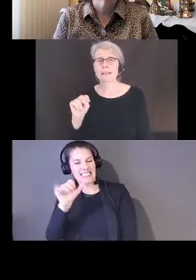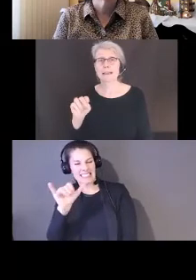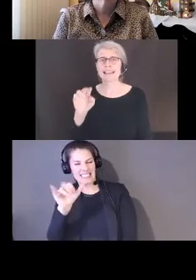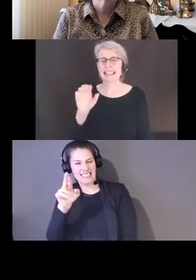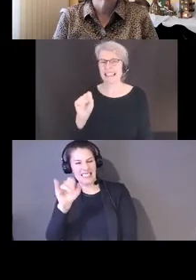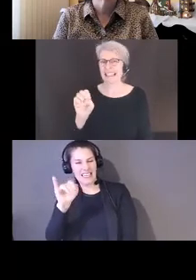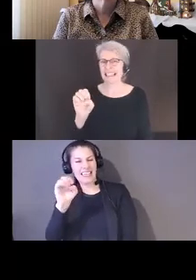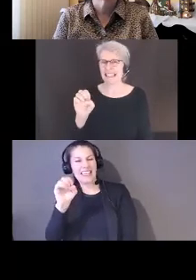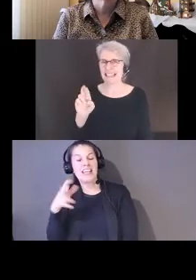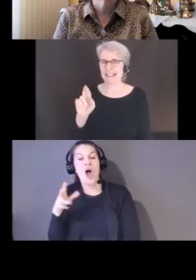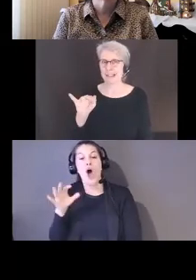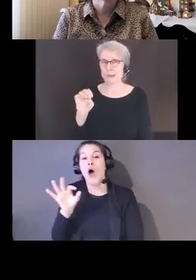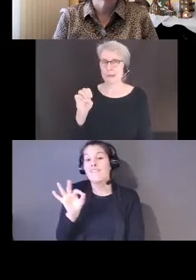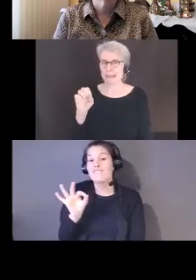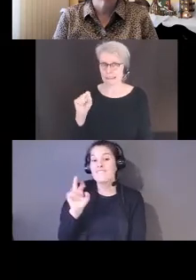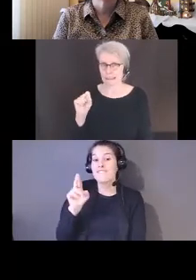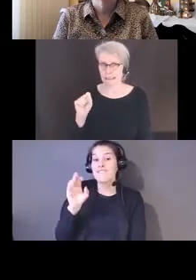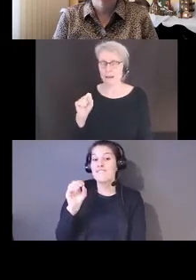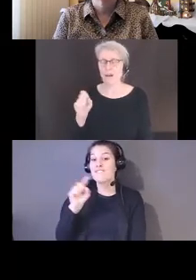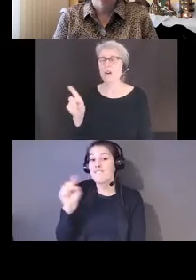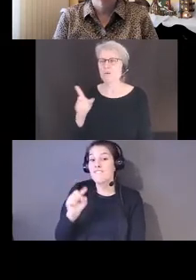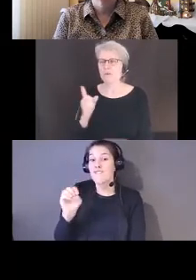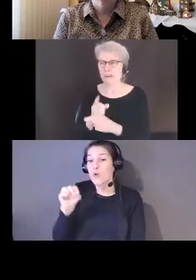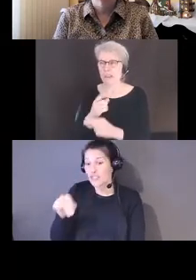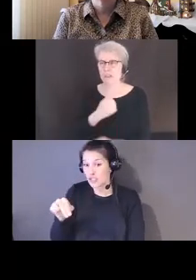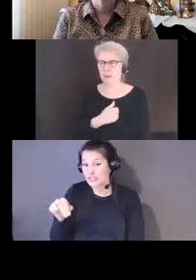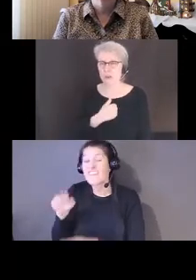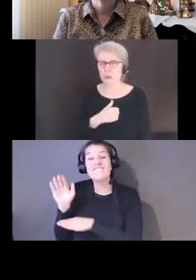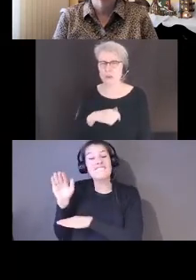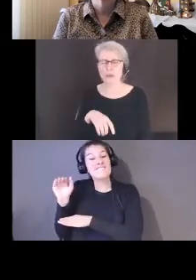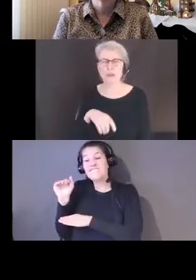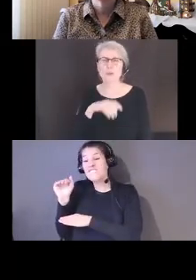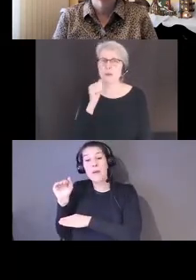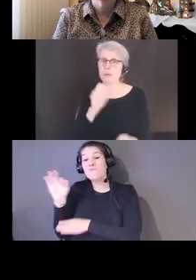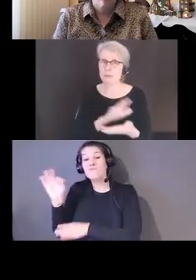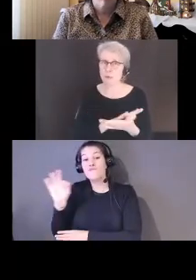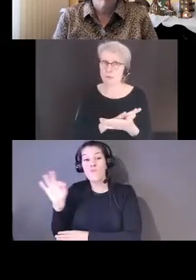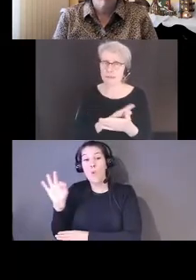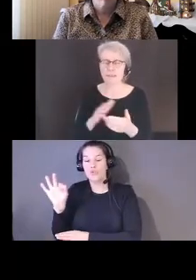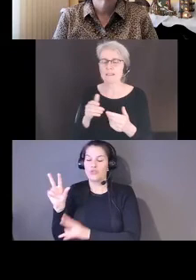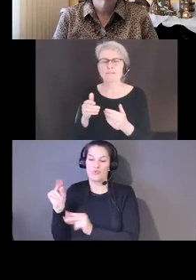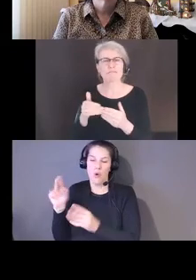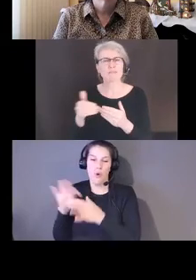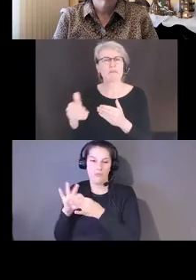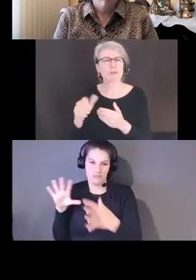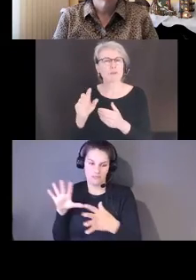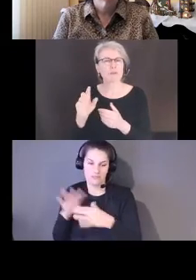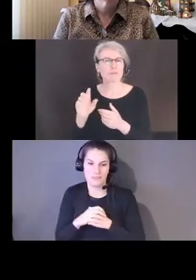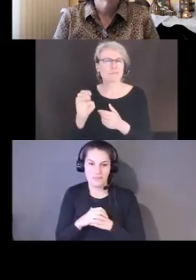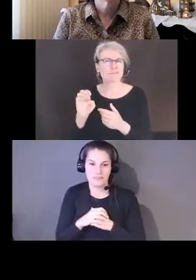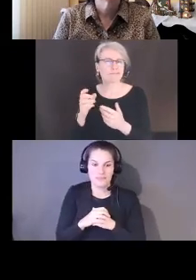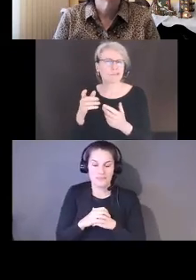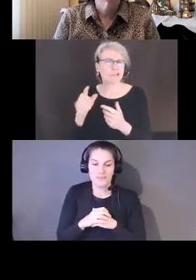movie itself, but from one of the episodes afterwards. Yeah. Okay, great. Let's give it a